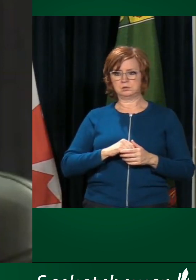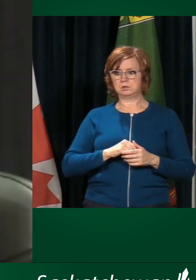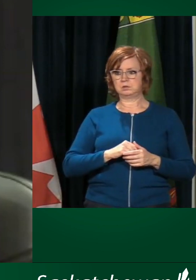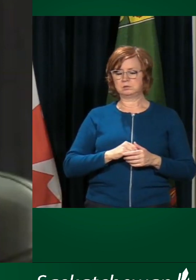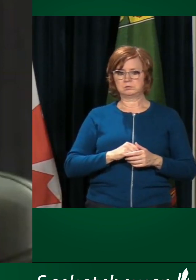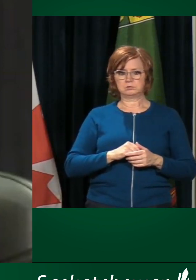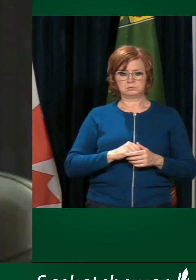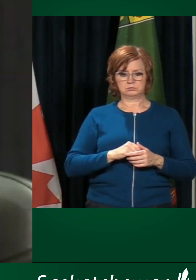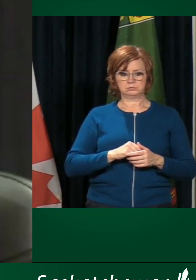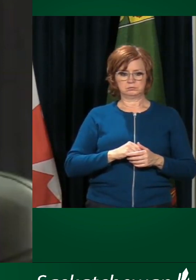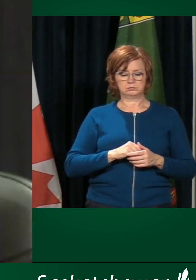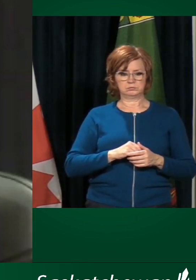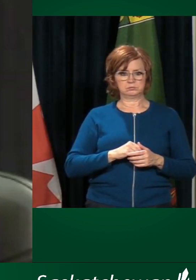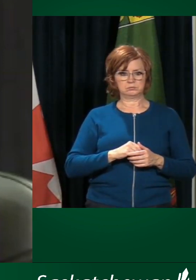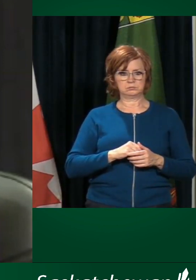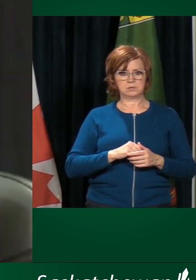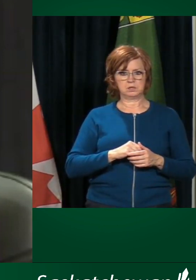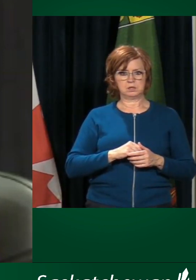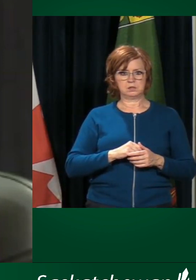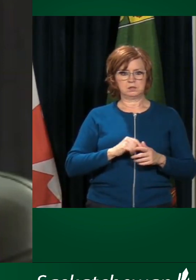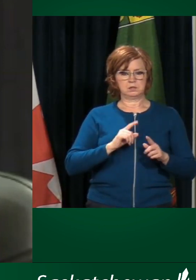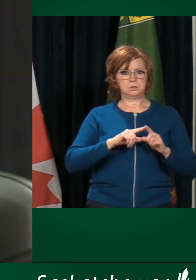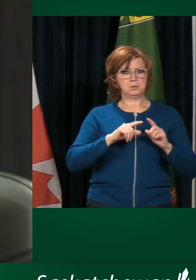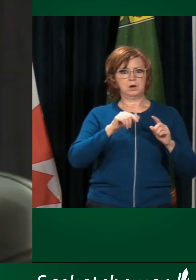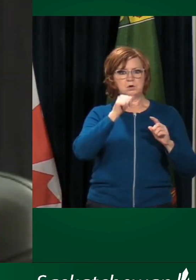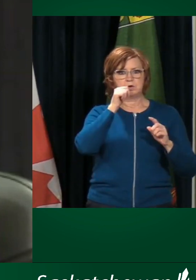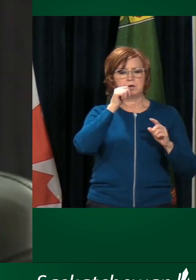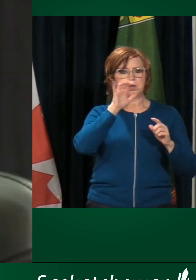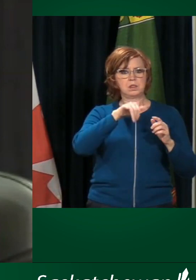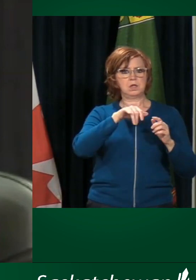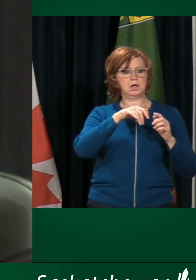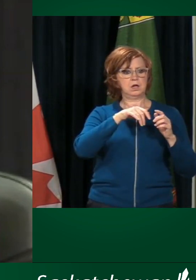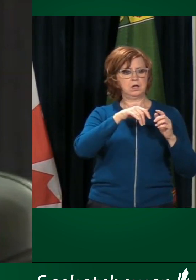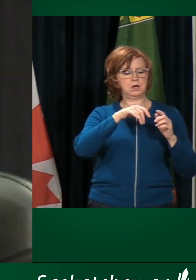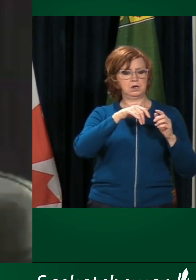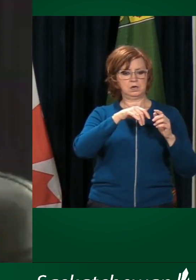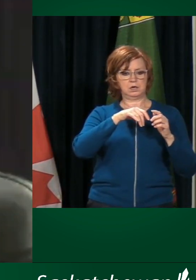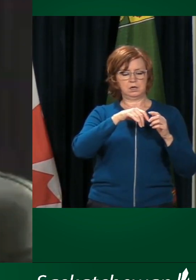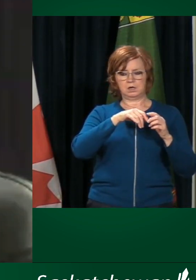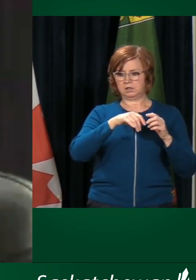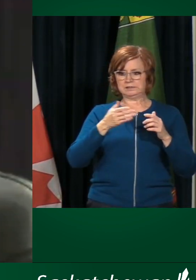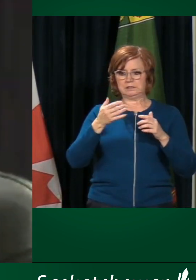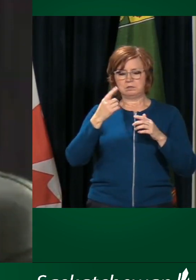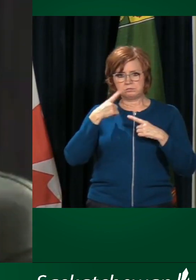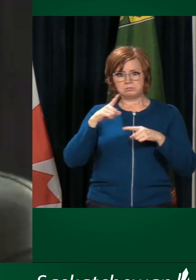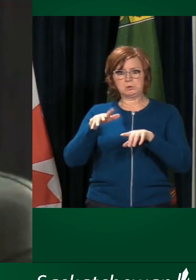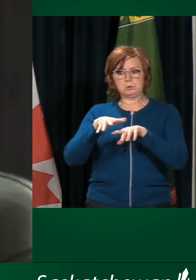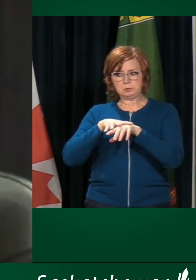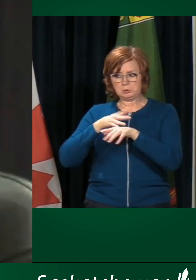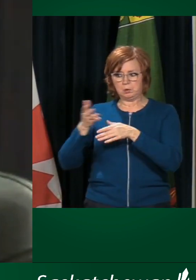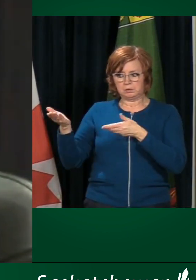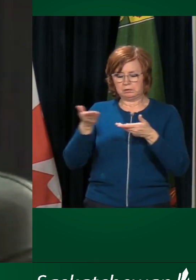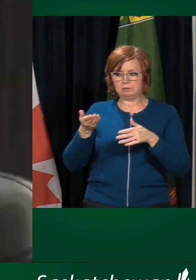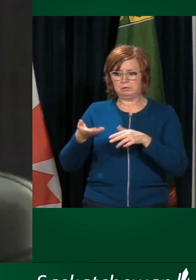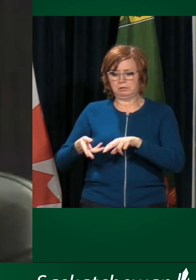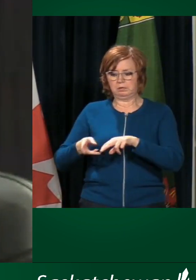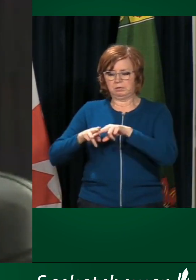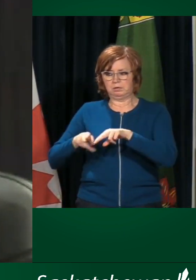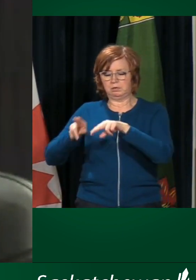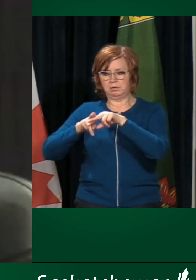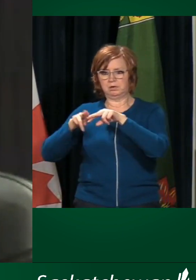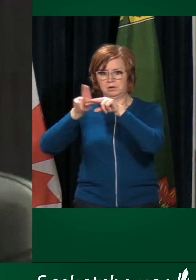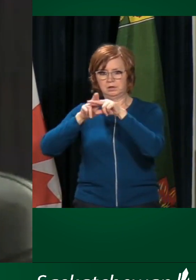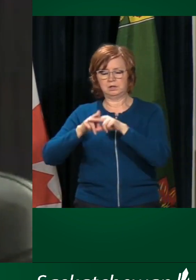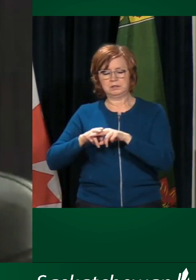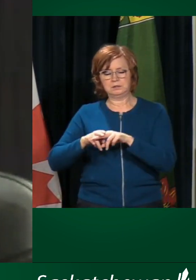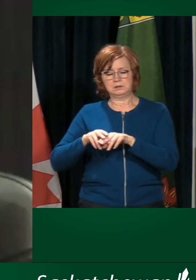weeks ago you couldn't get these things anywhere, but it's starting to open up a little bit. My hope is each week that goes by, the global supply chain starts